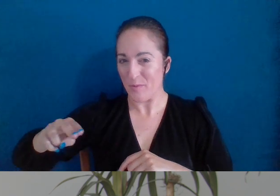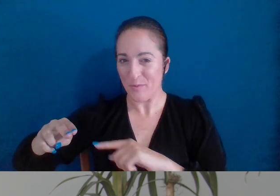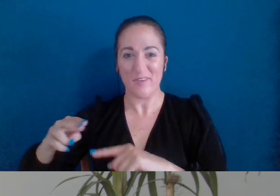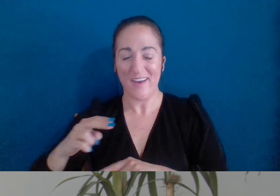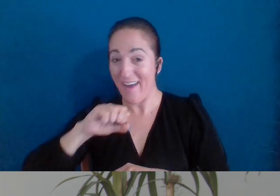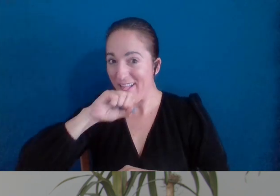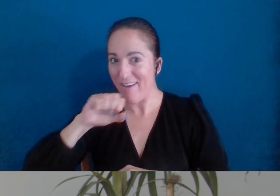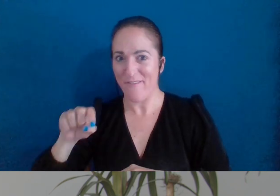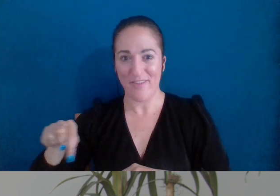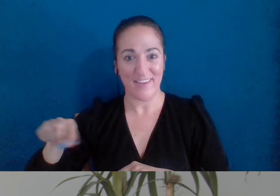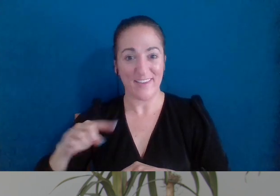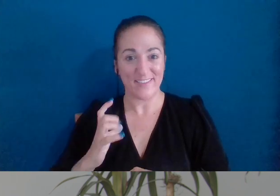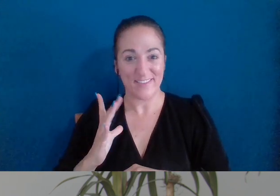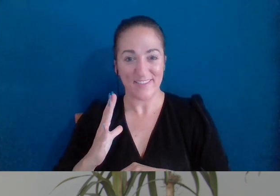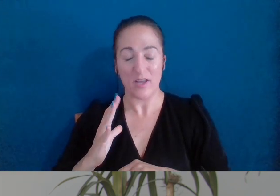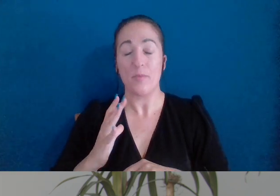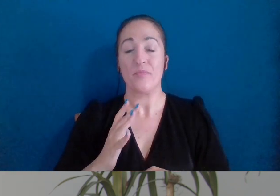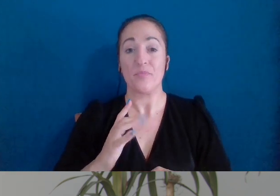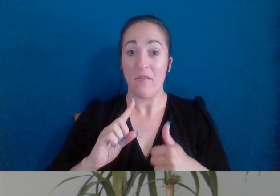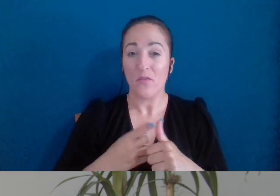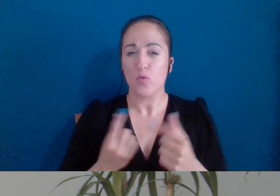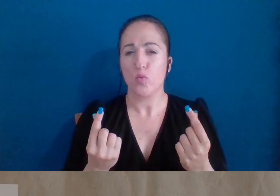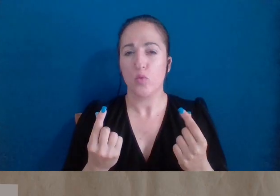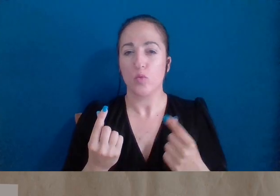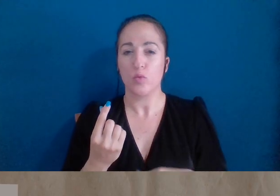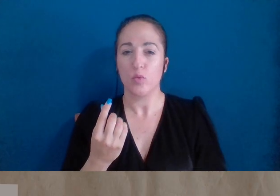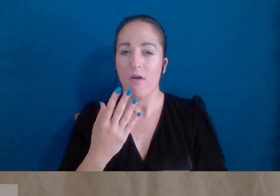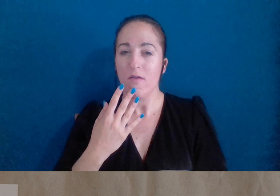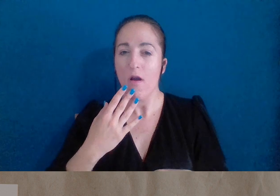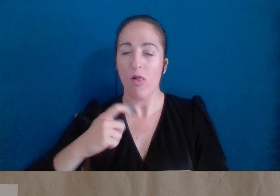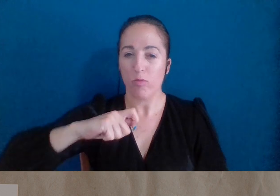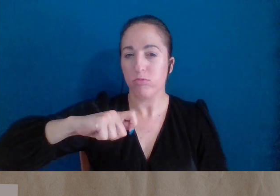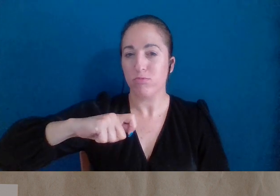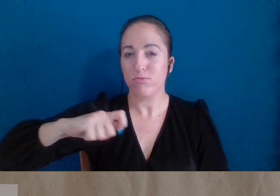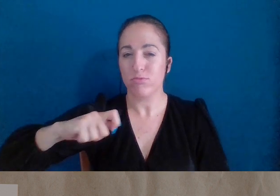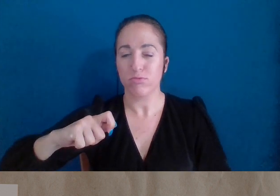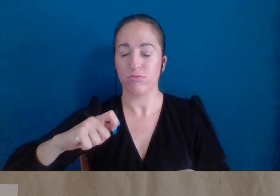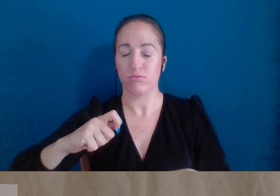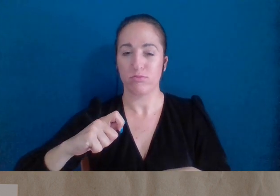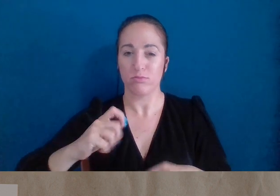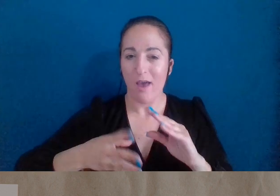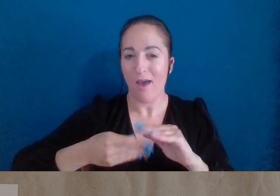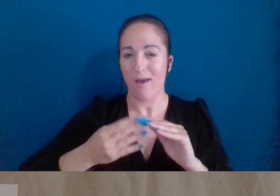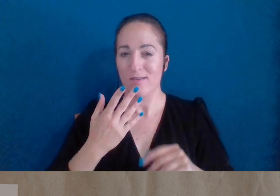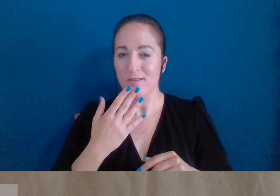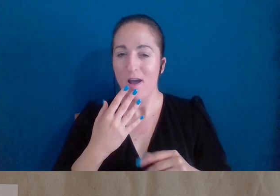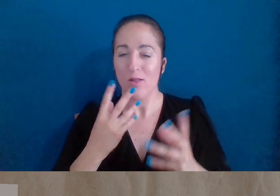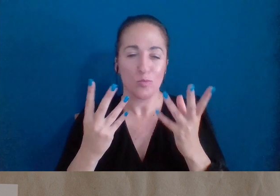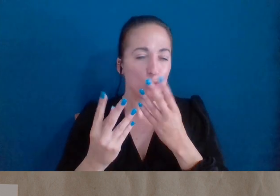and I love to add color to things. I think that